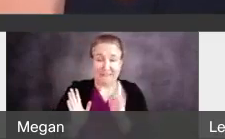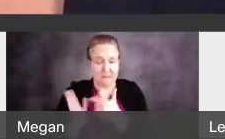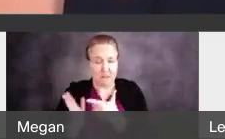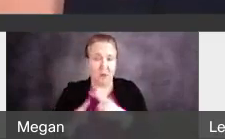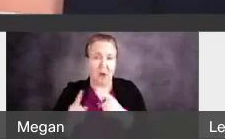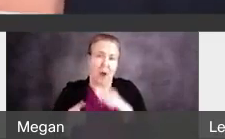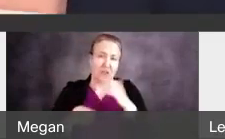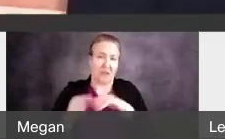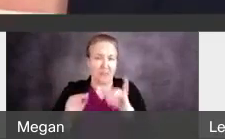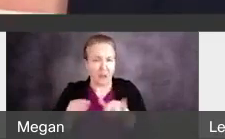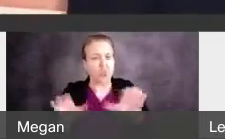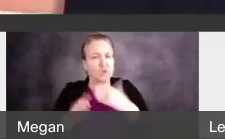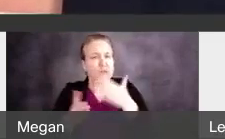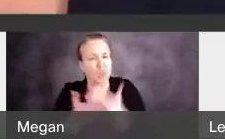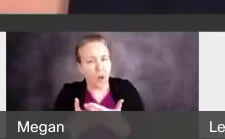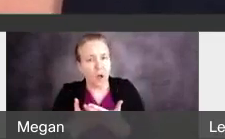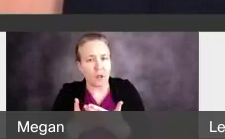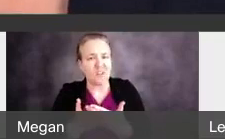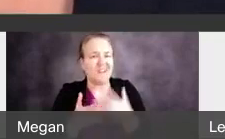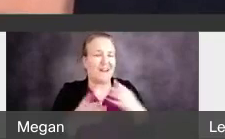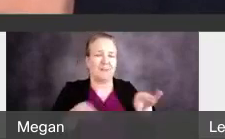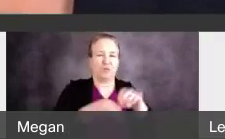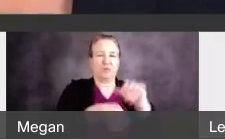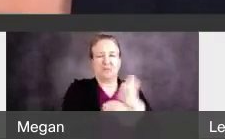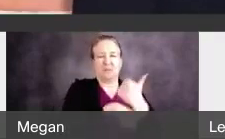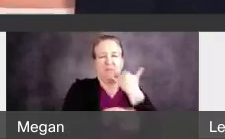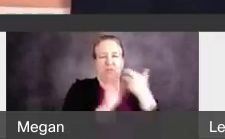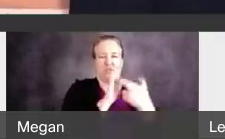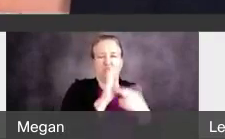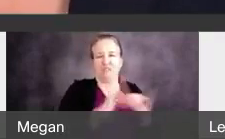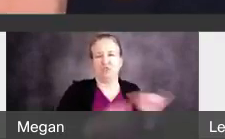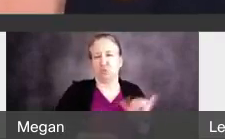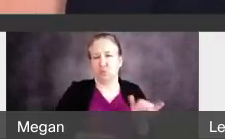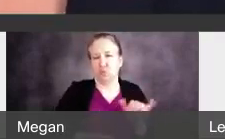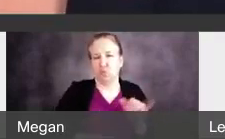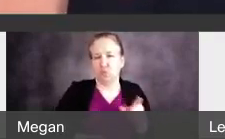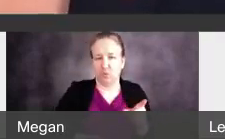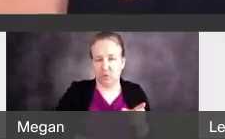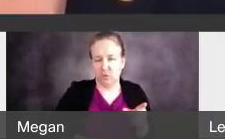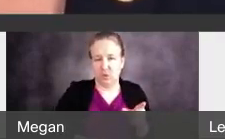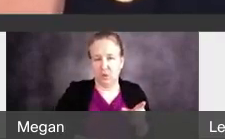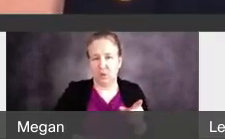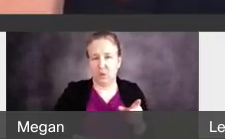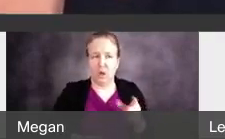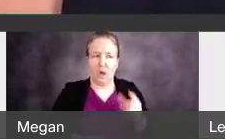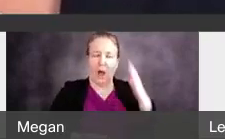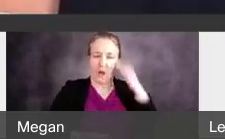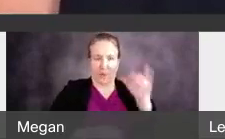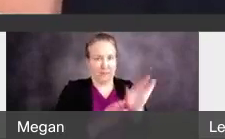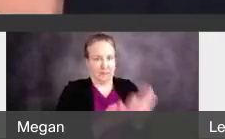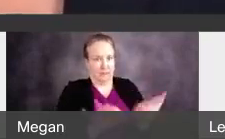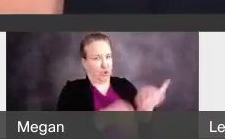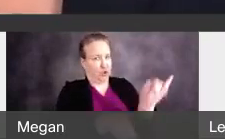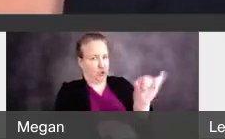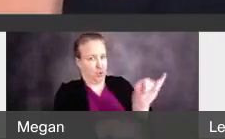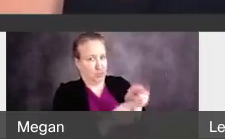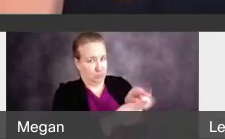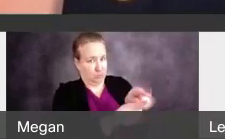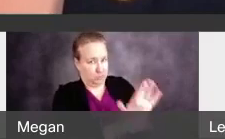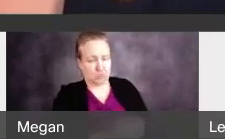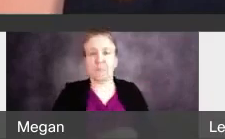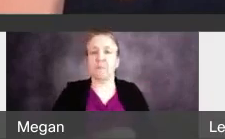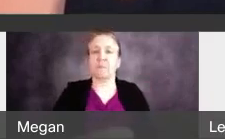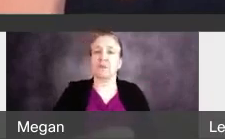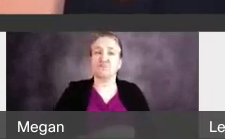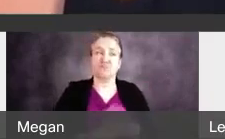well. And getting these phone, getting that phone registration set up. I don't want to minimize the importance of that either. But